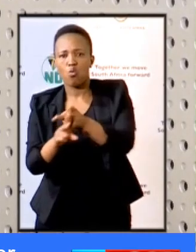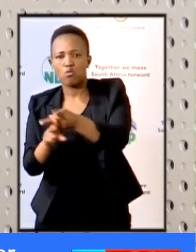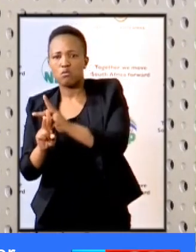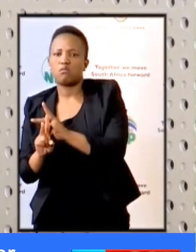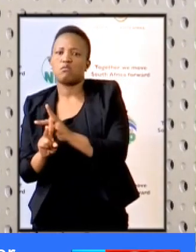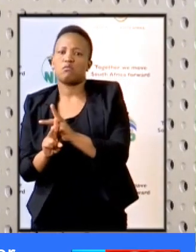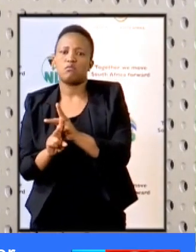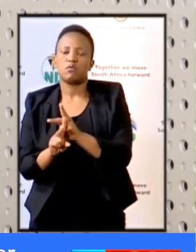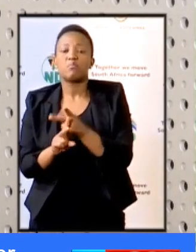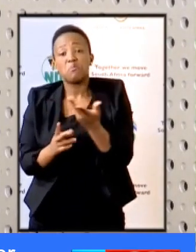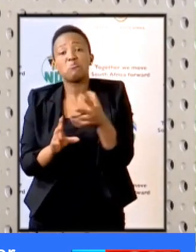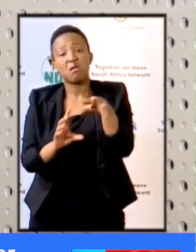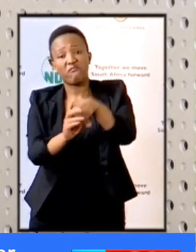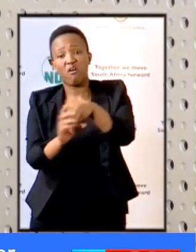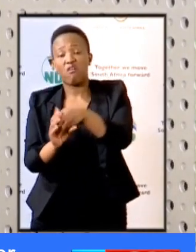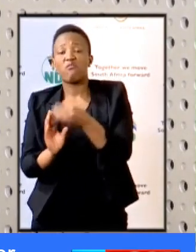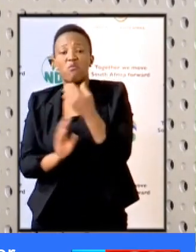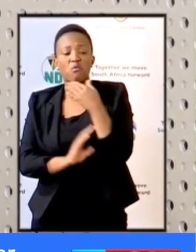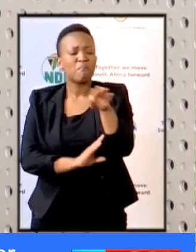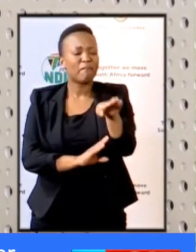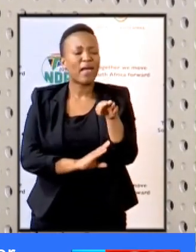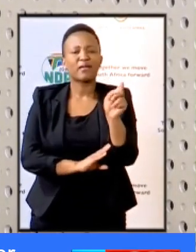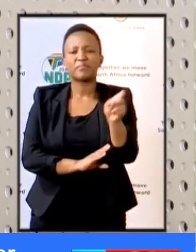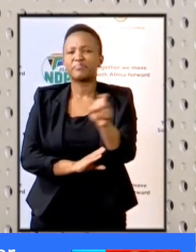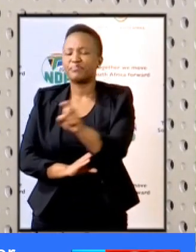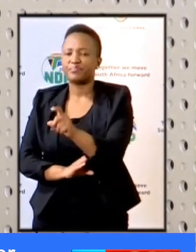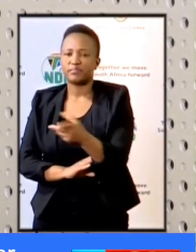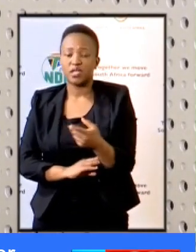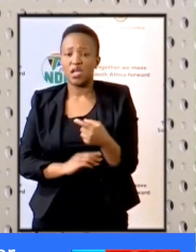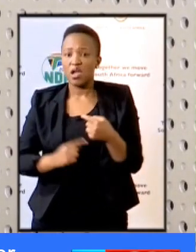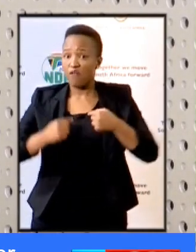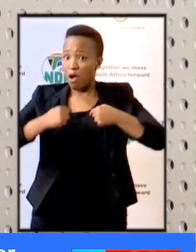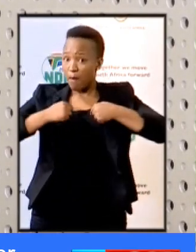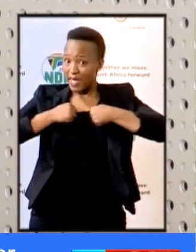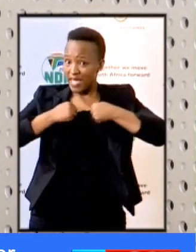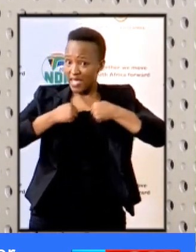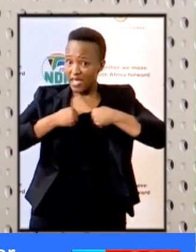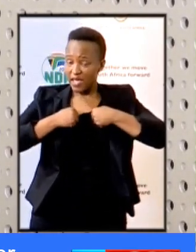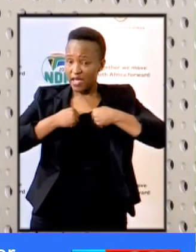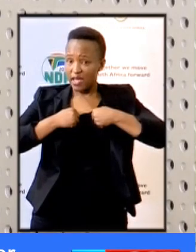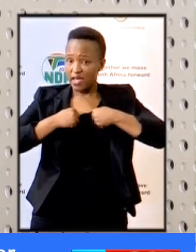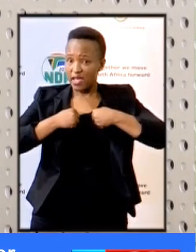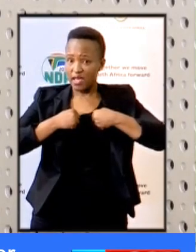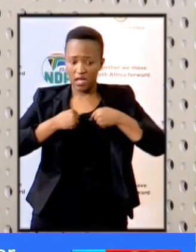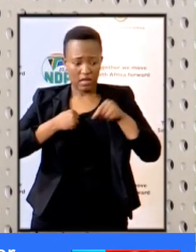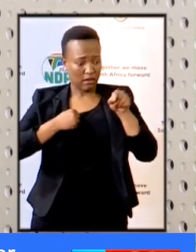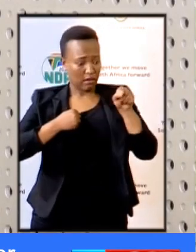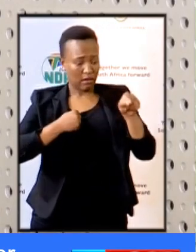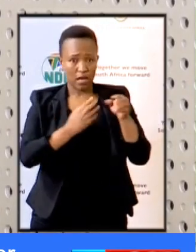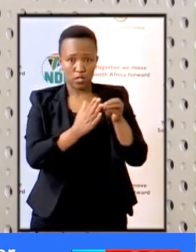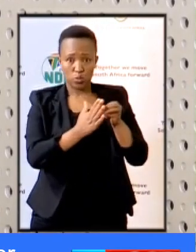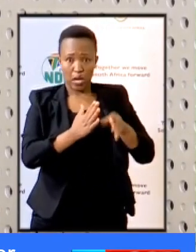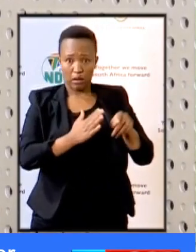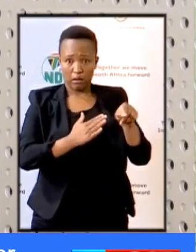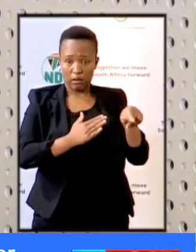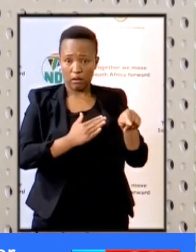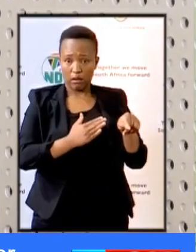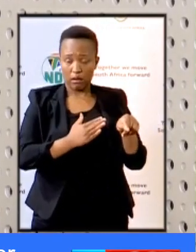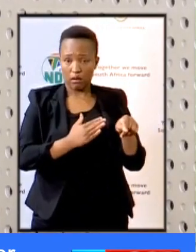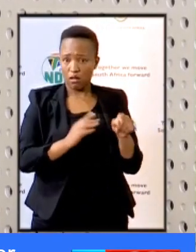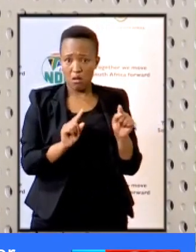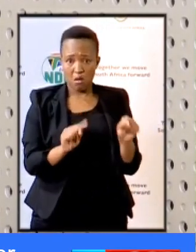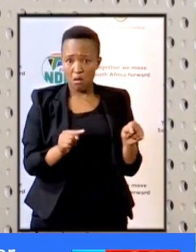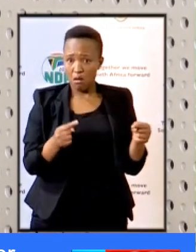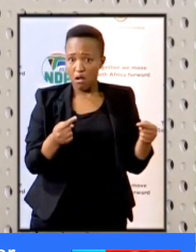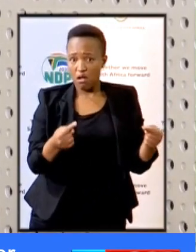on. For me, no student should be able not to acquire